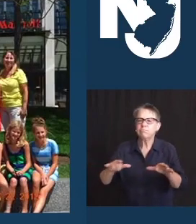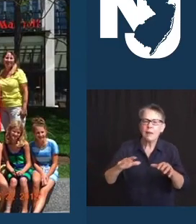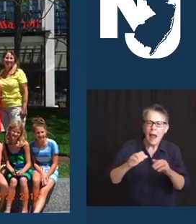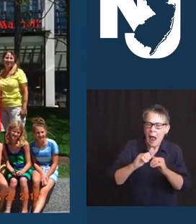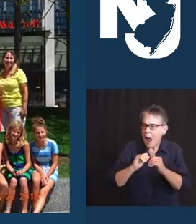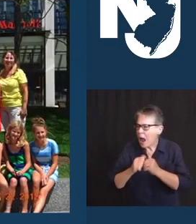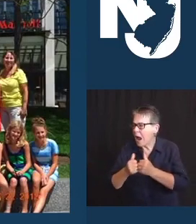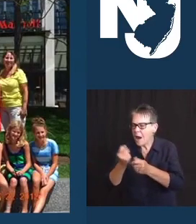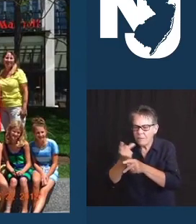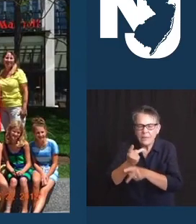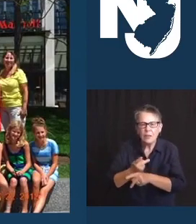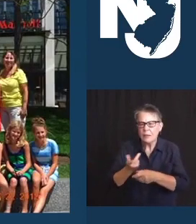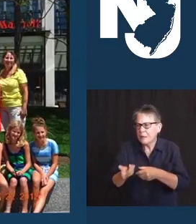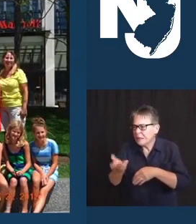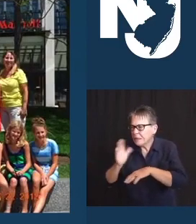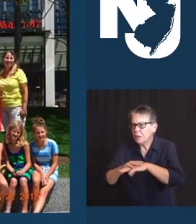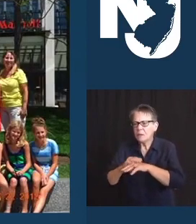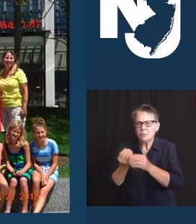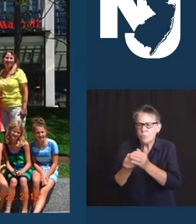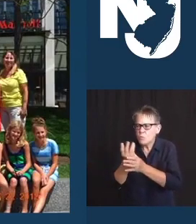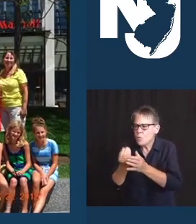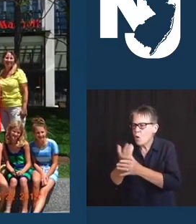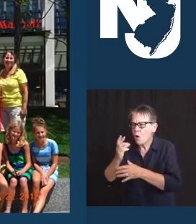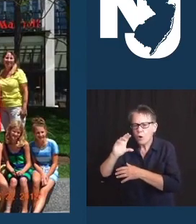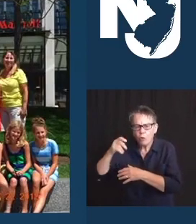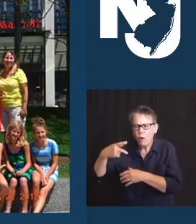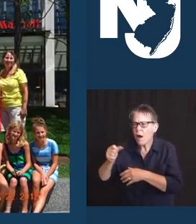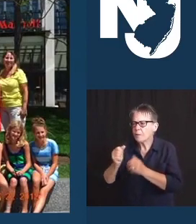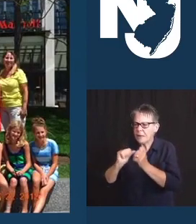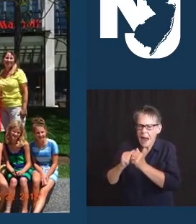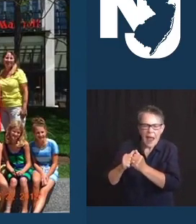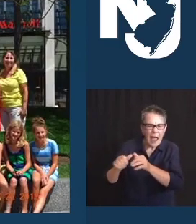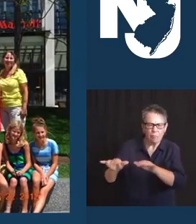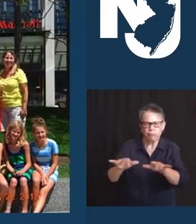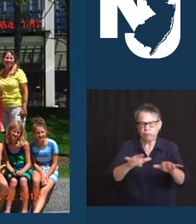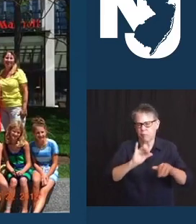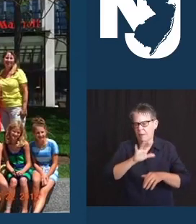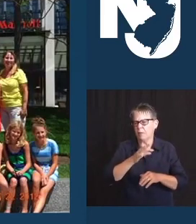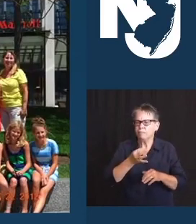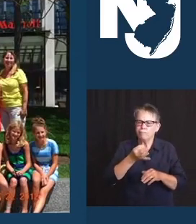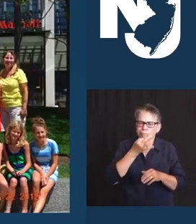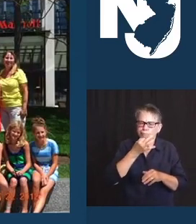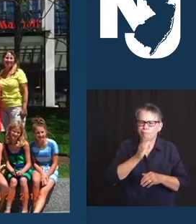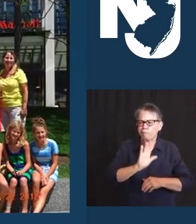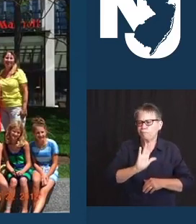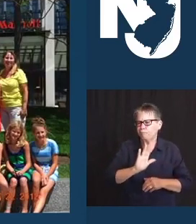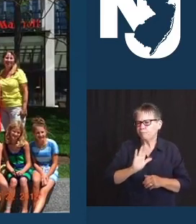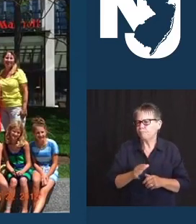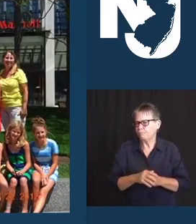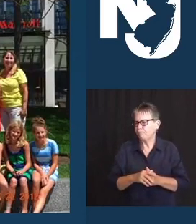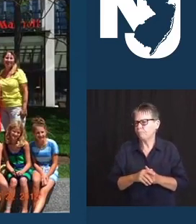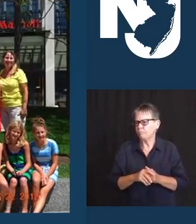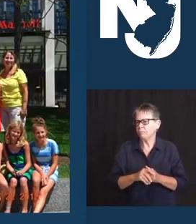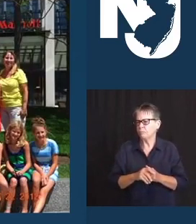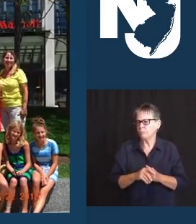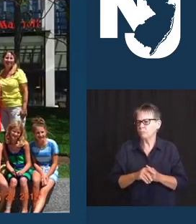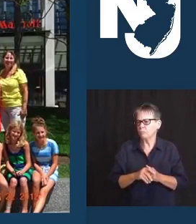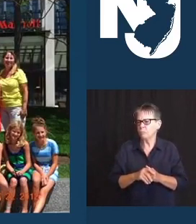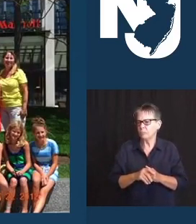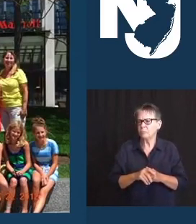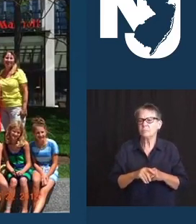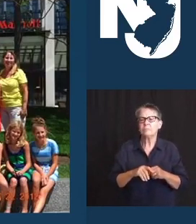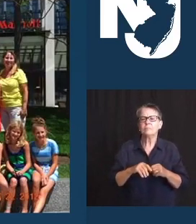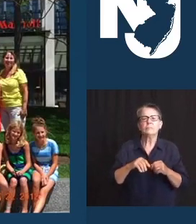of Agriculture and Resource Management Agents at Rutgers Cook College. Jack developed the Master's Gardener program for northeastern New